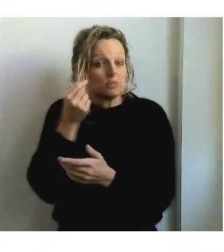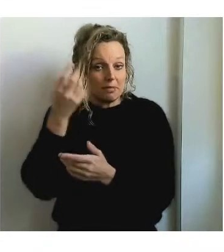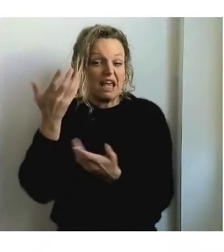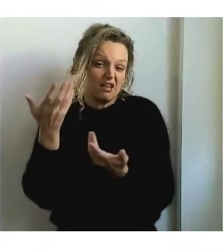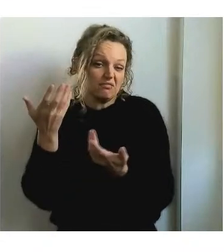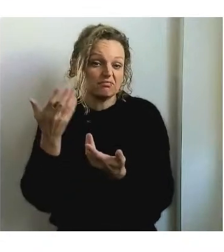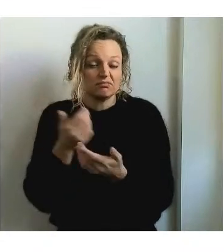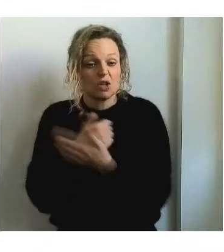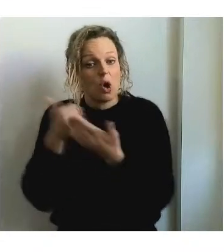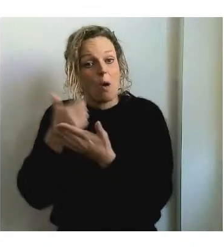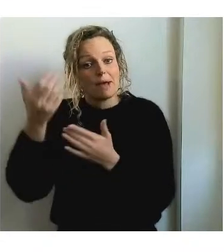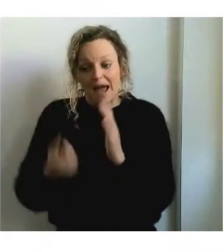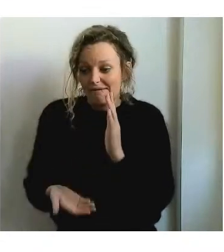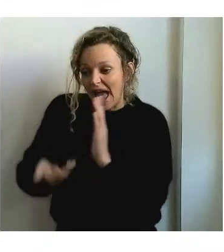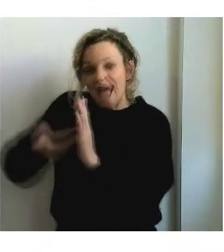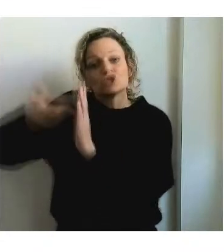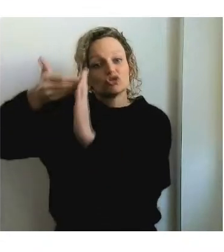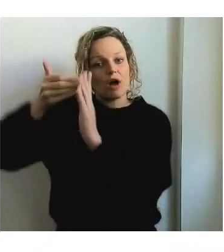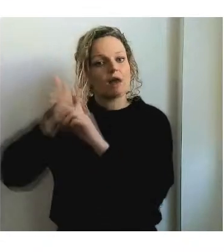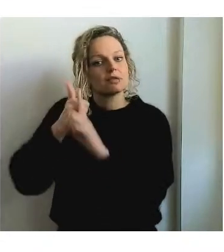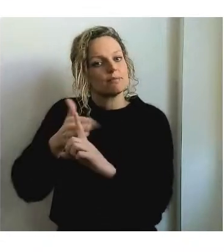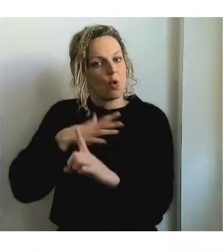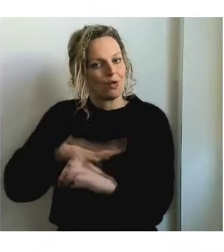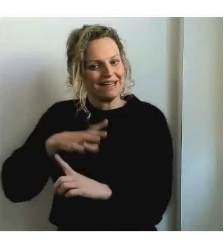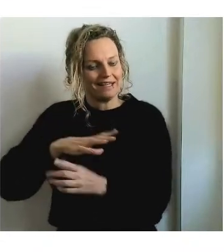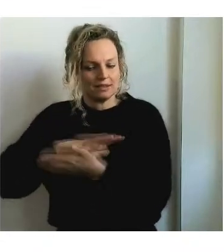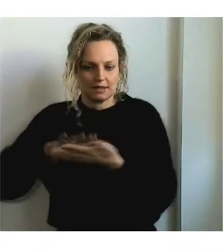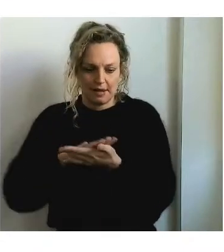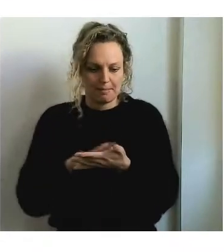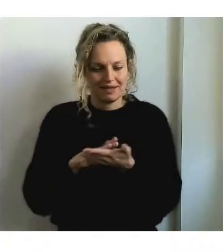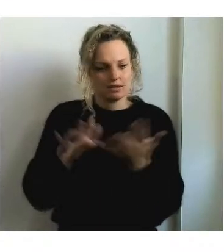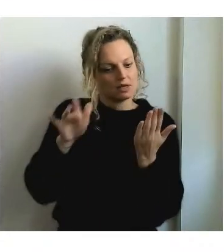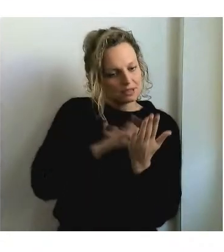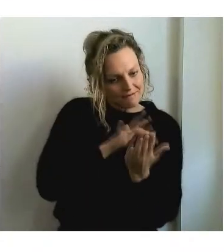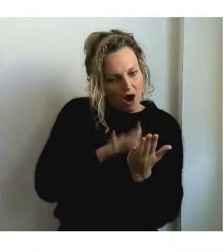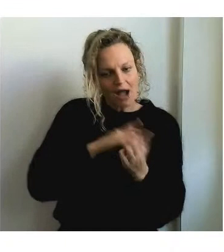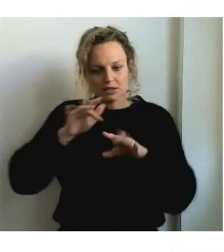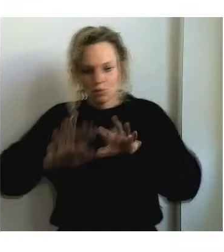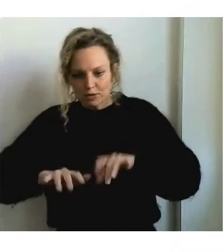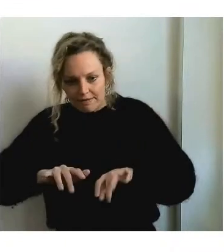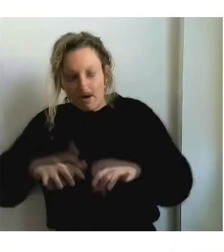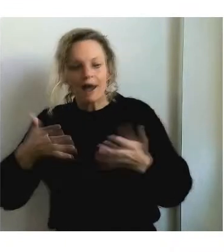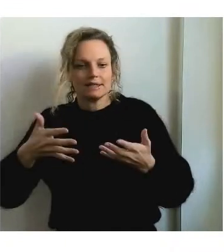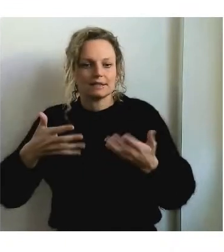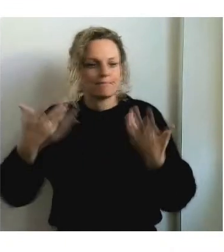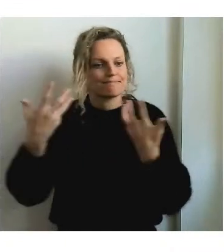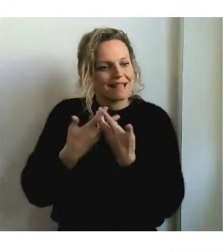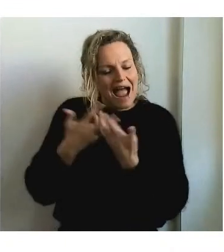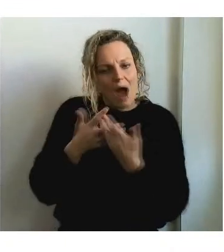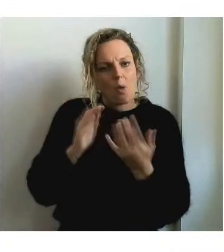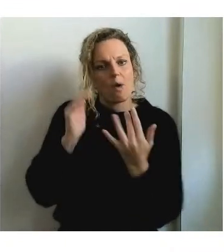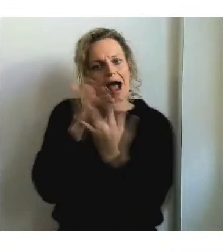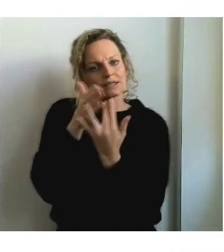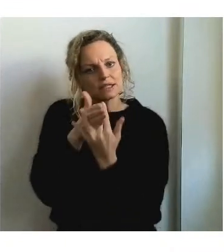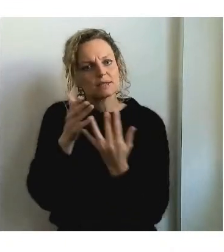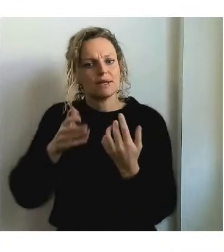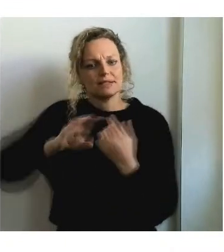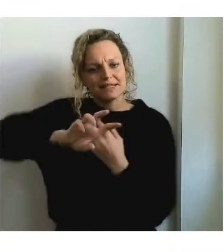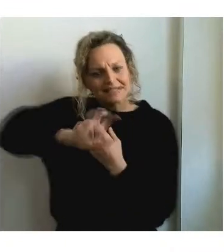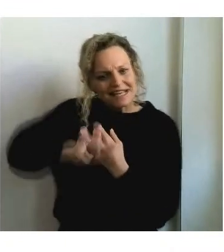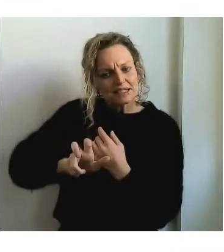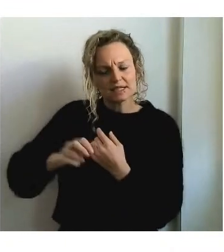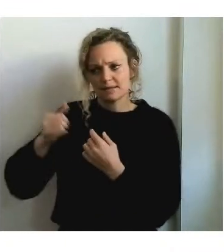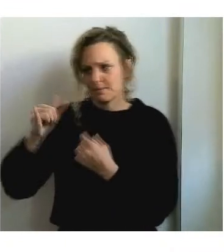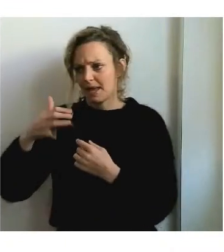device really suitable for yourself in terms of the accessibility settings. There might be additional assistive